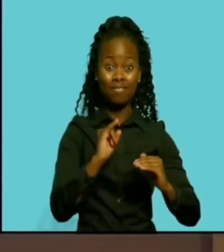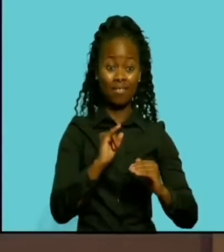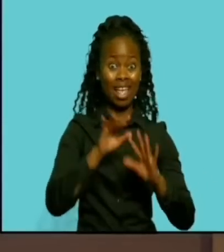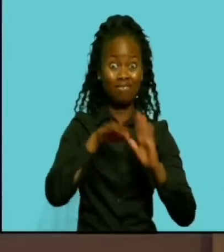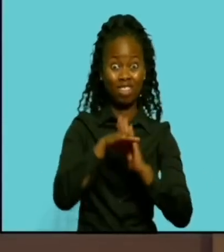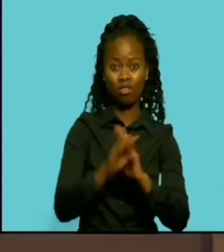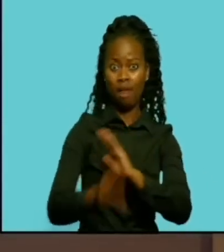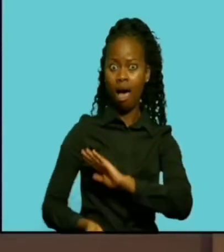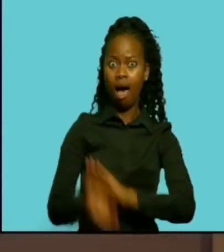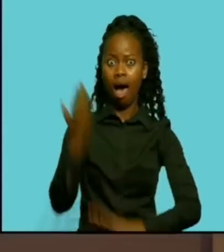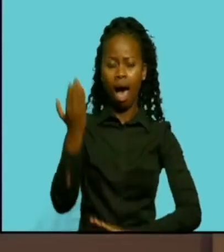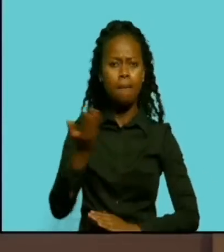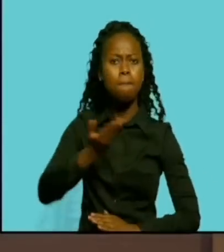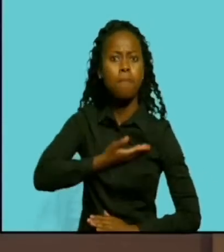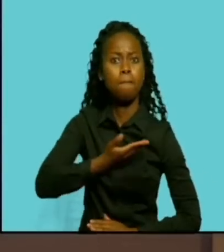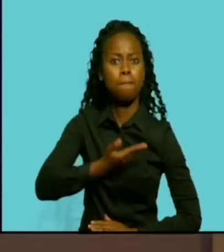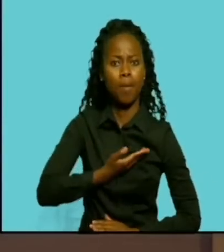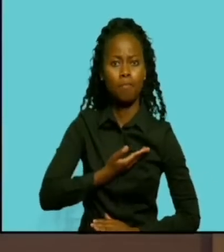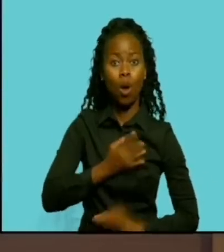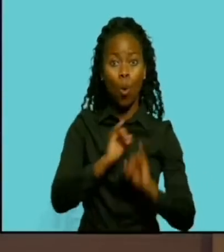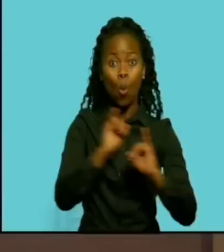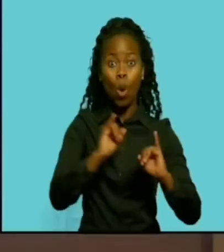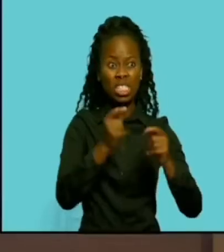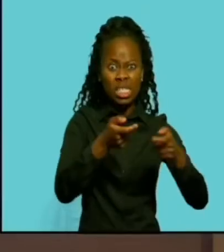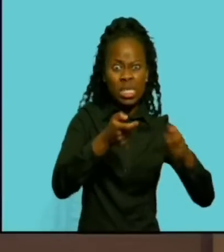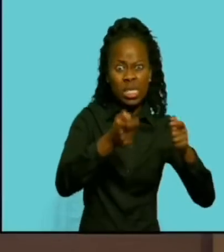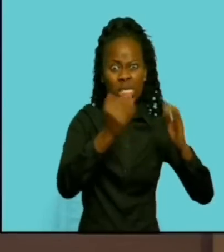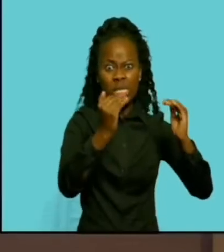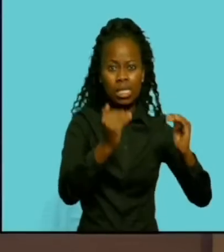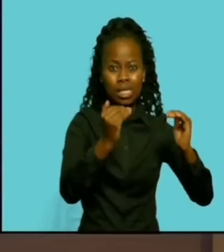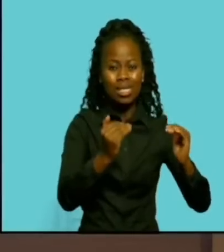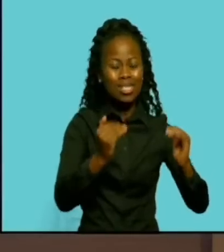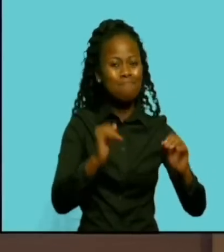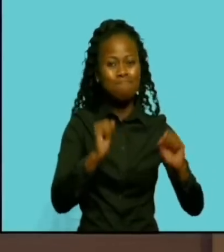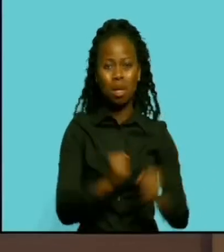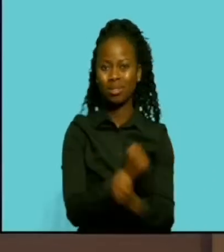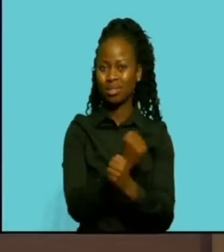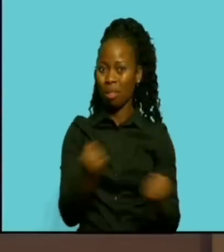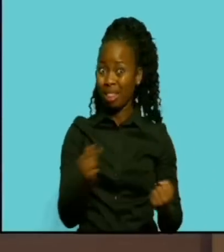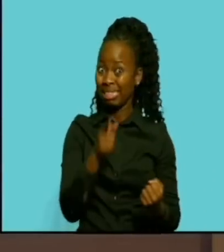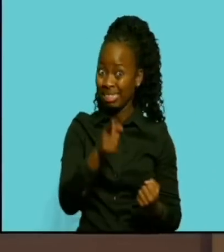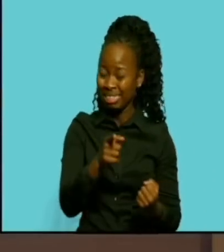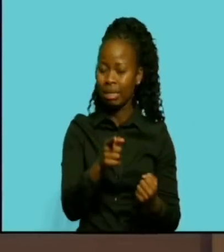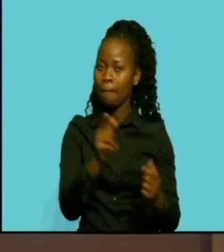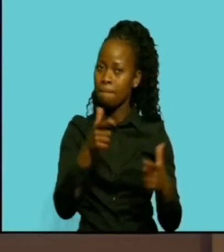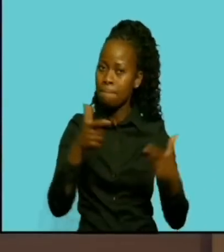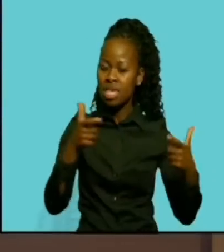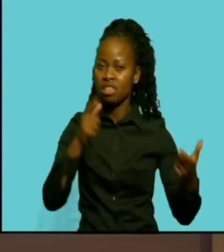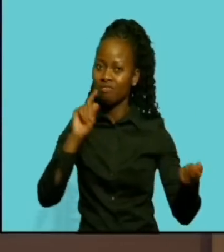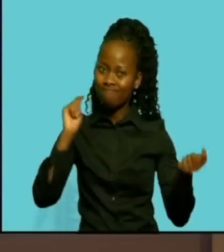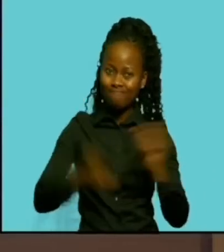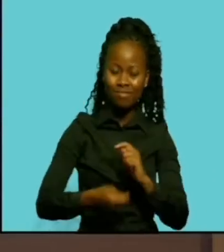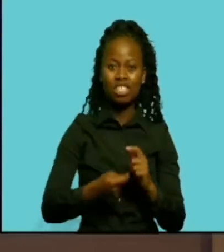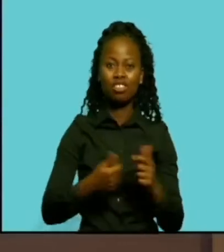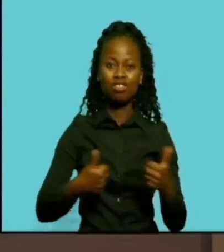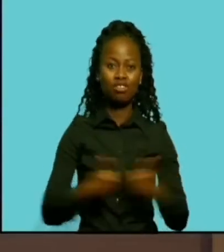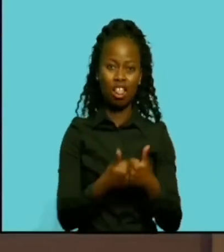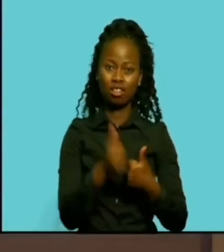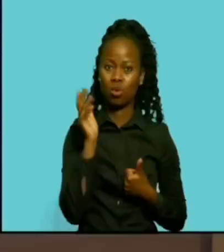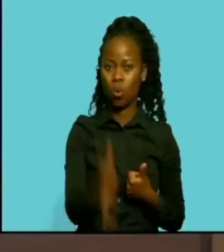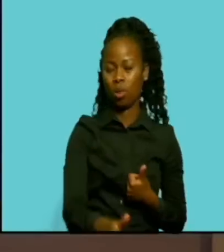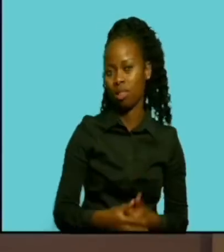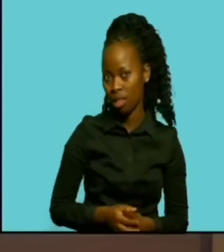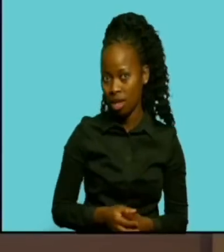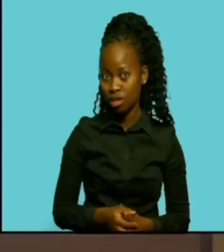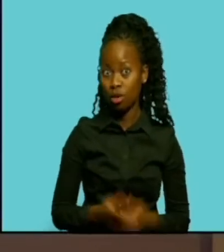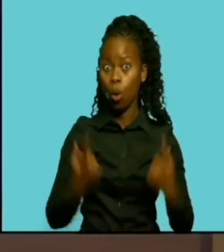up in stagflationary conditions. And when you are faced with stagflationary conditions, you are faced with a nightmare as